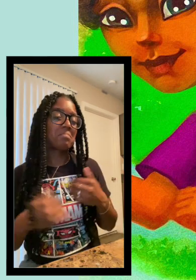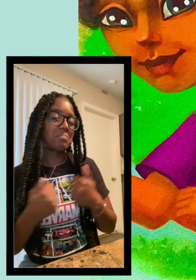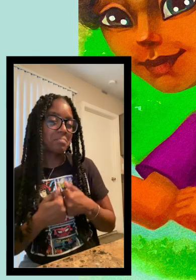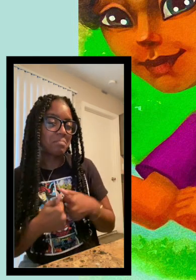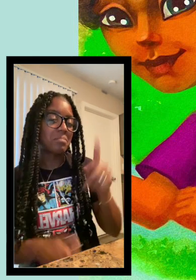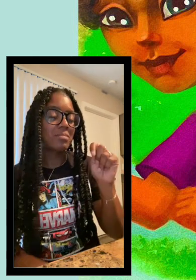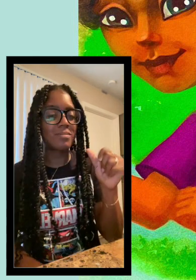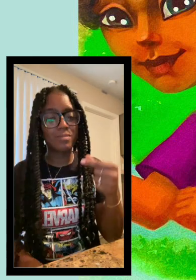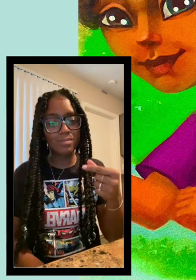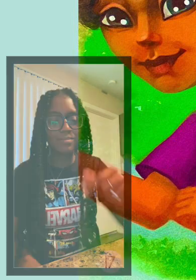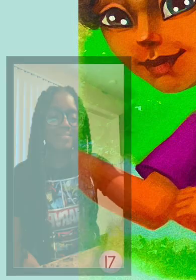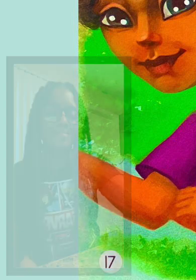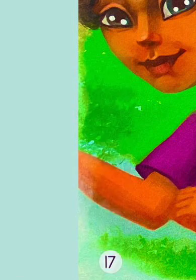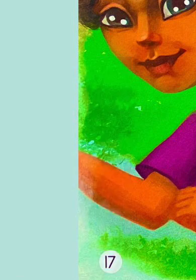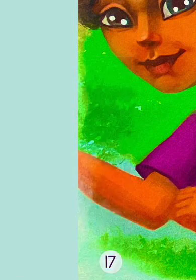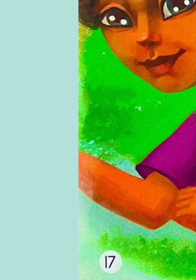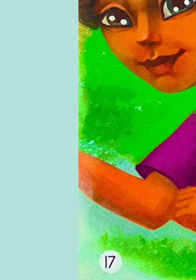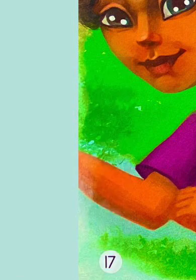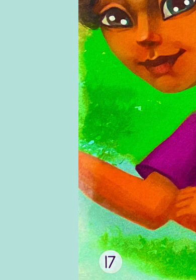tag.